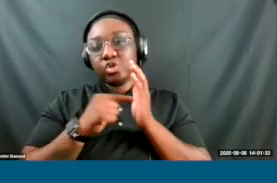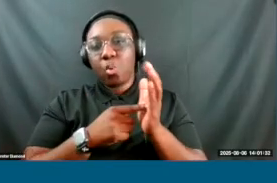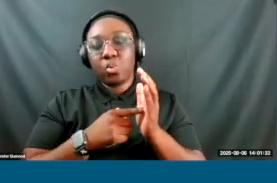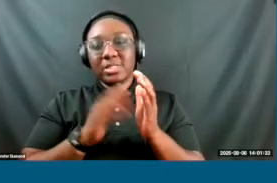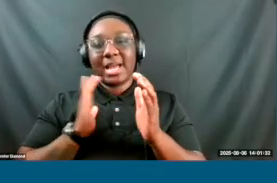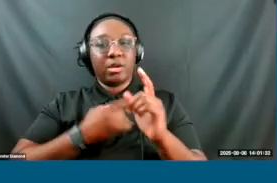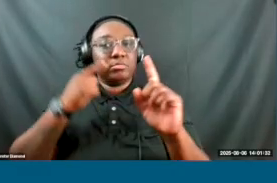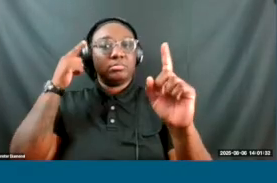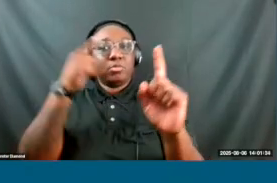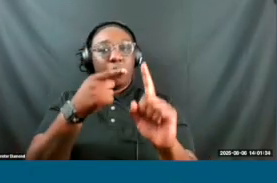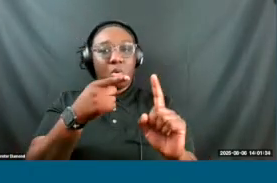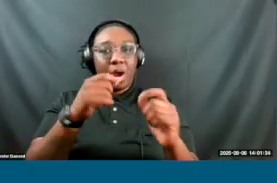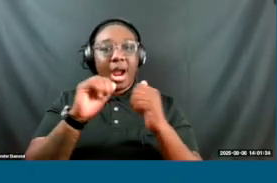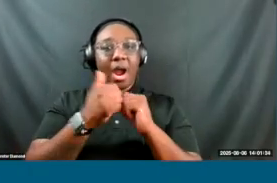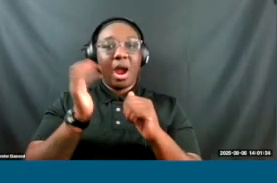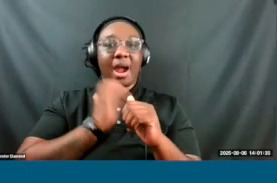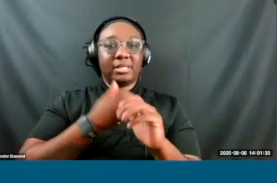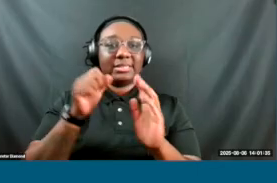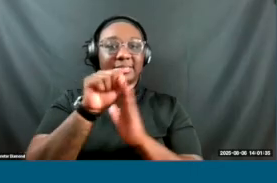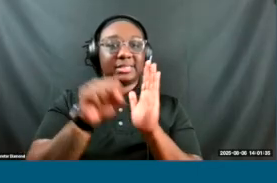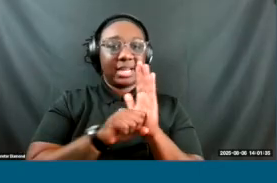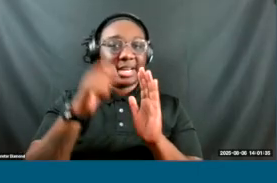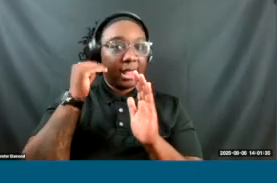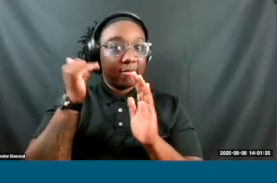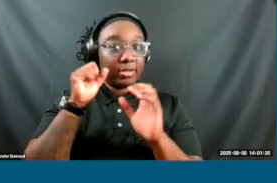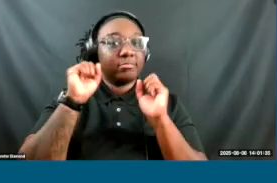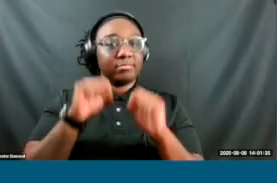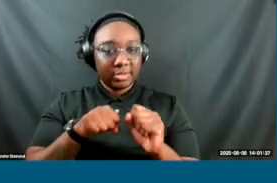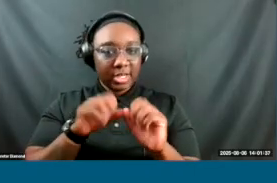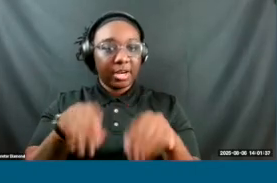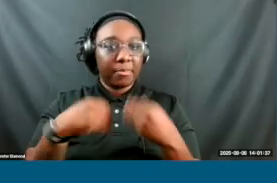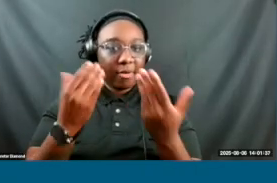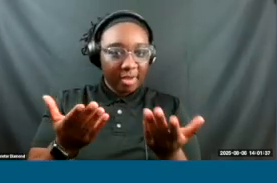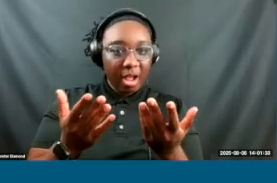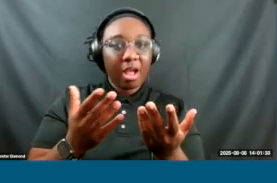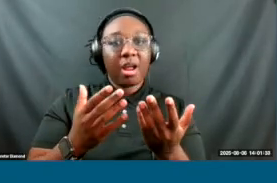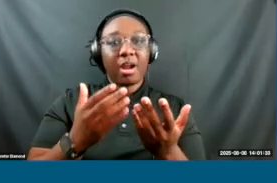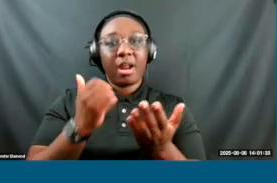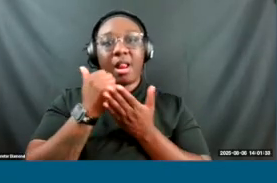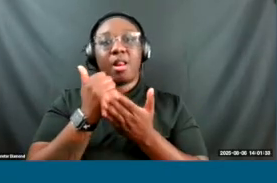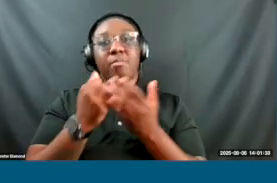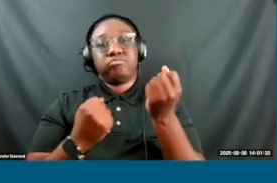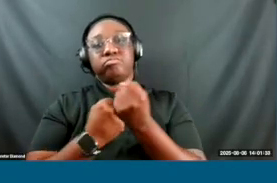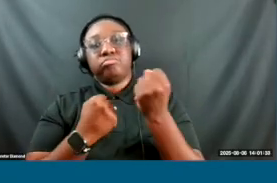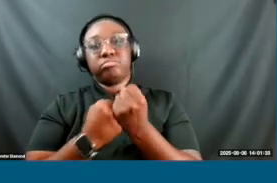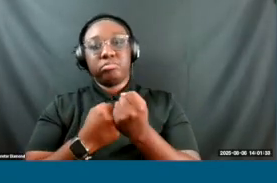California and provide solutions at the community level for clean transportation options.